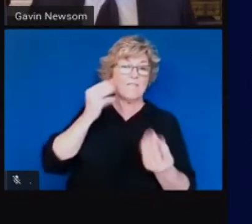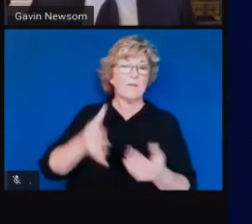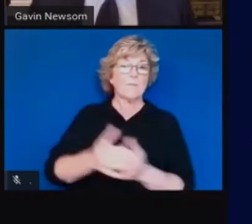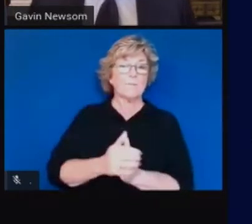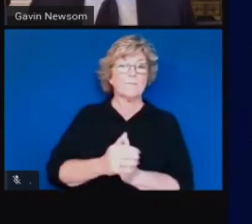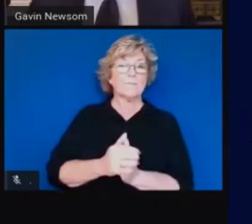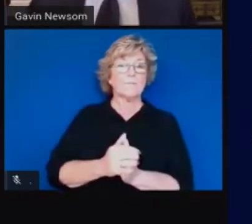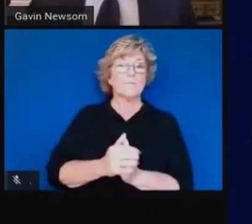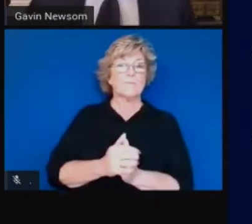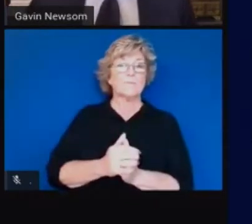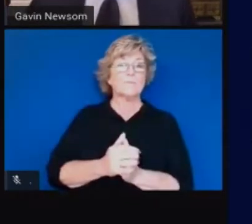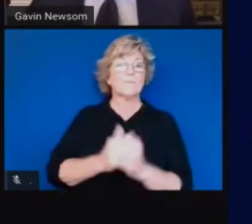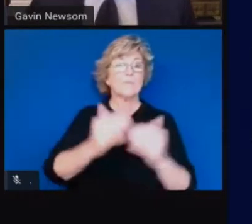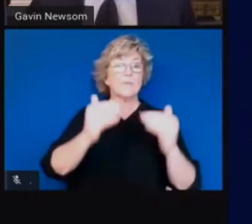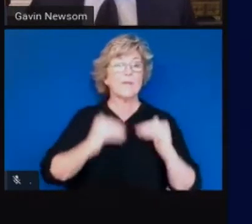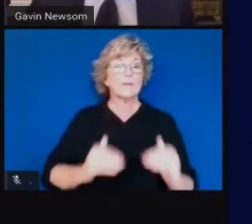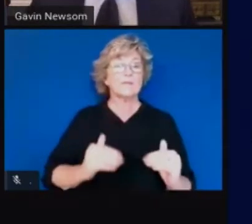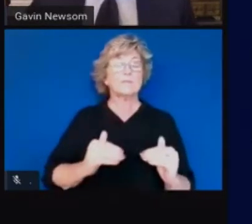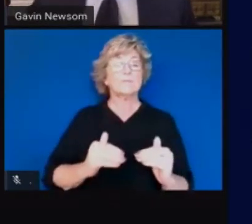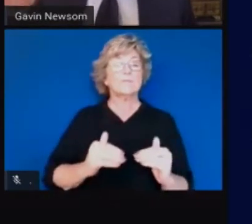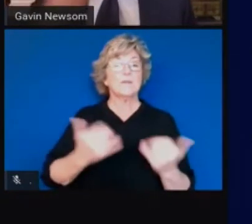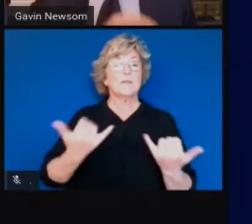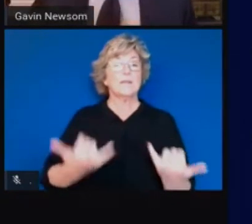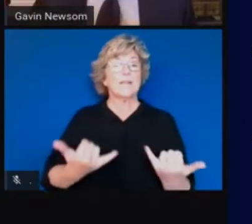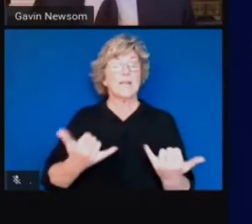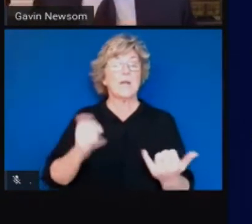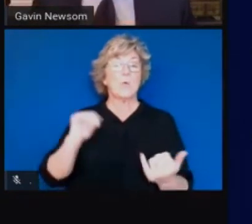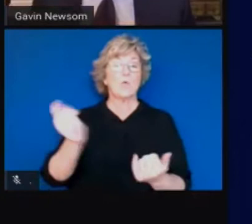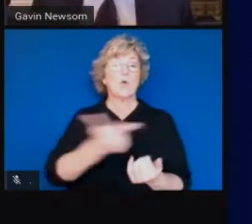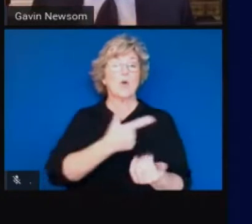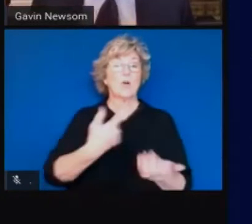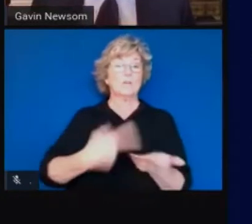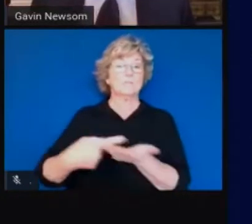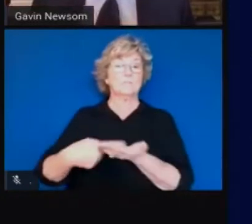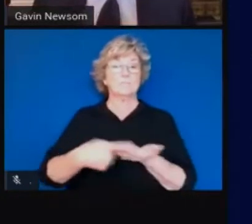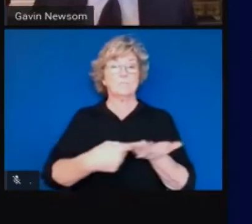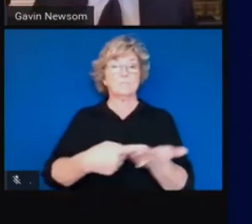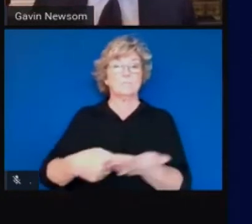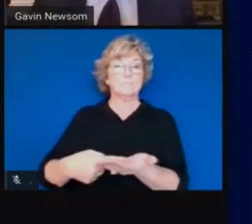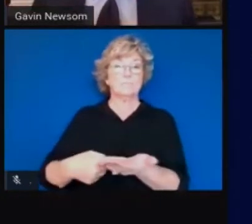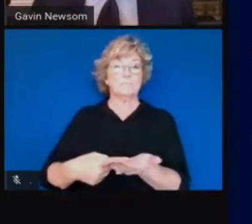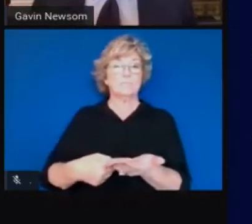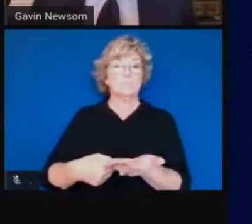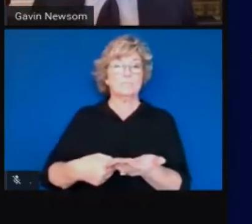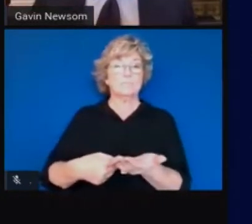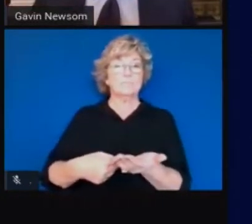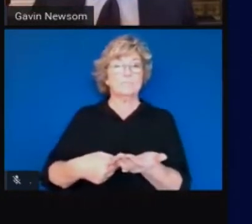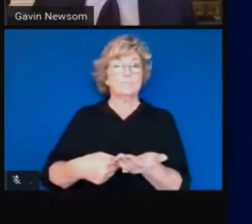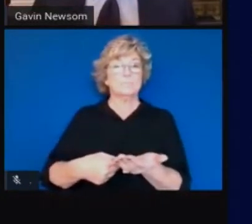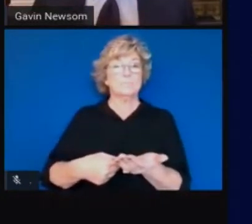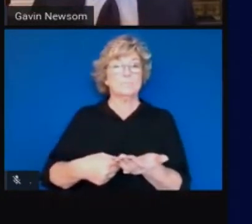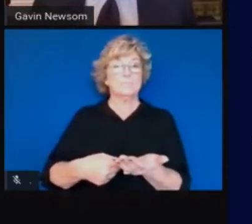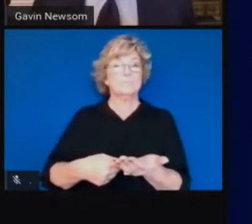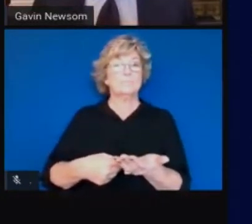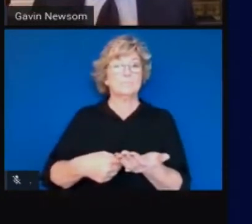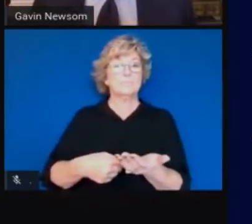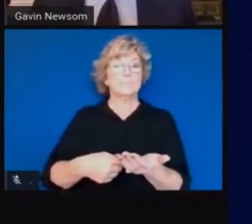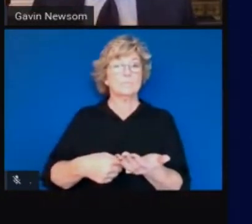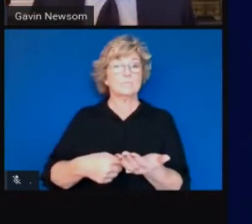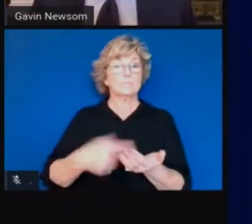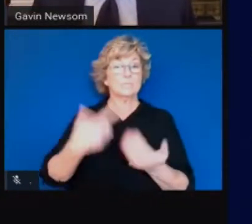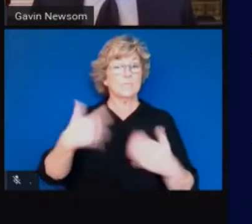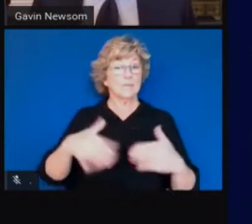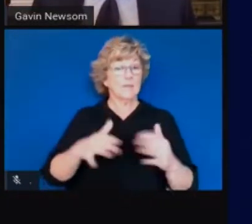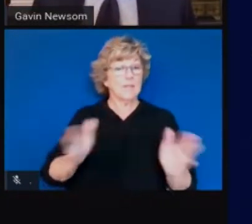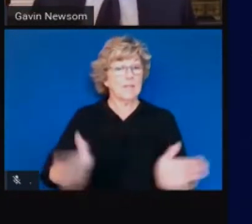As it relates to the conversation that we're all having today, and we're certainly having with my staff, this is very encouraging